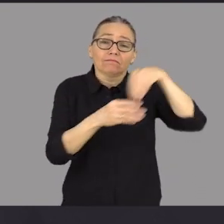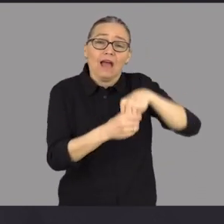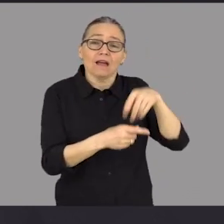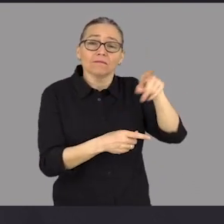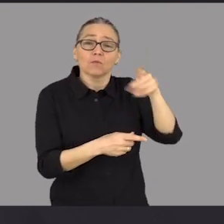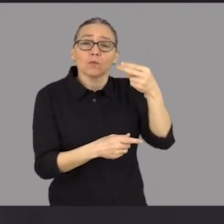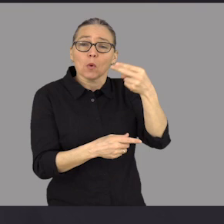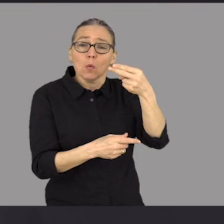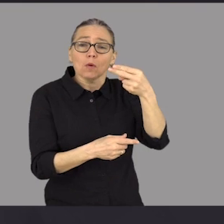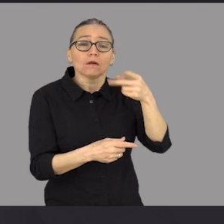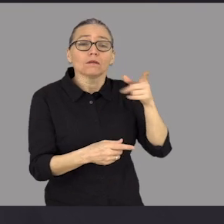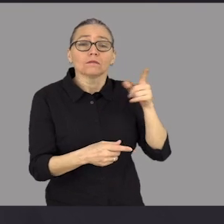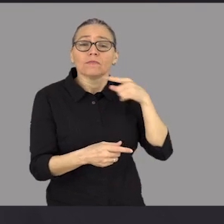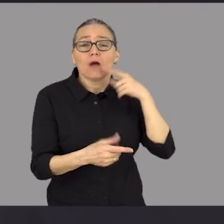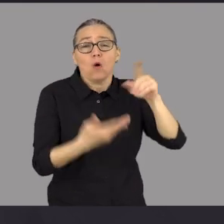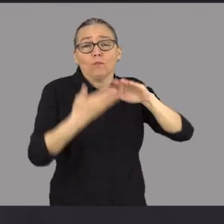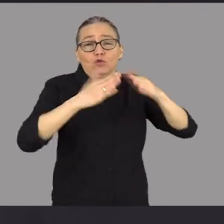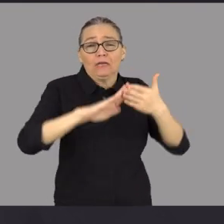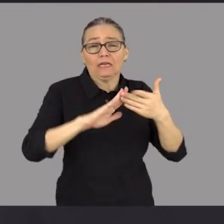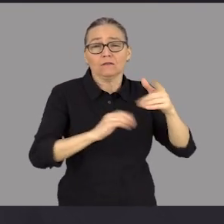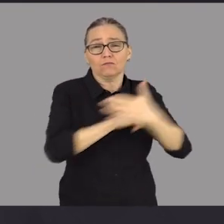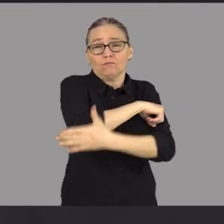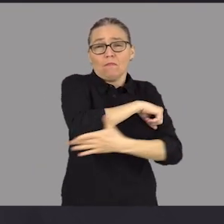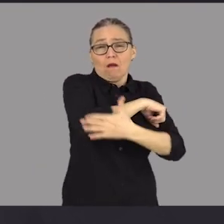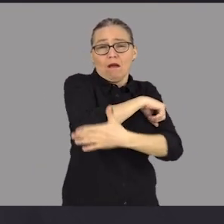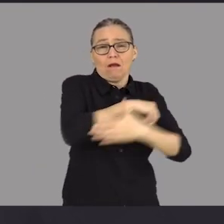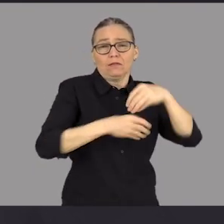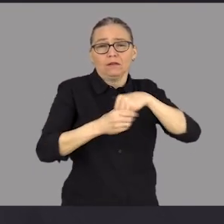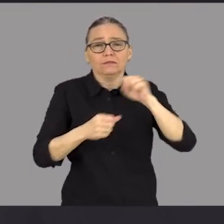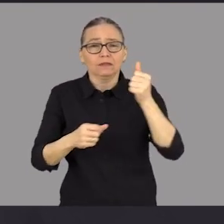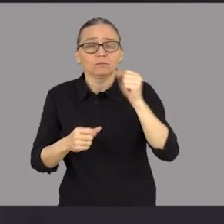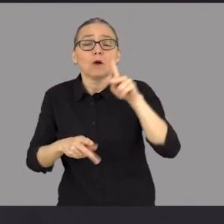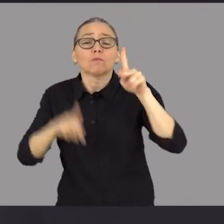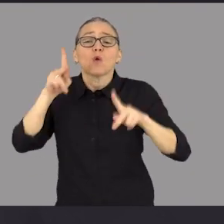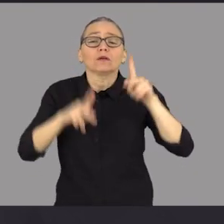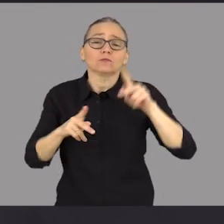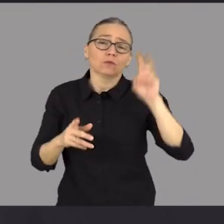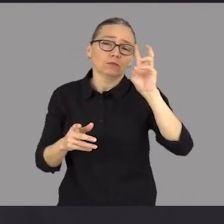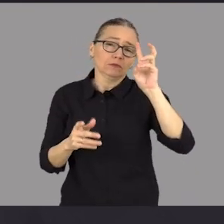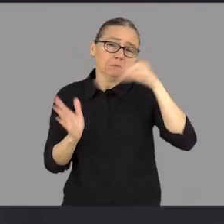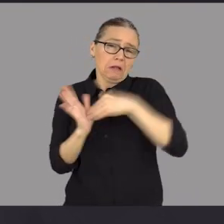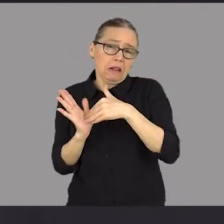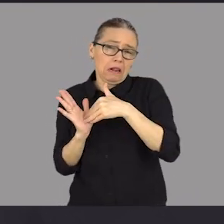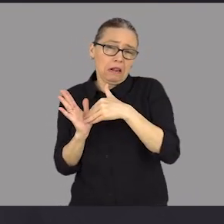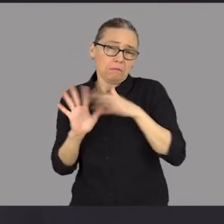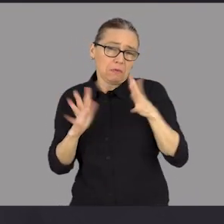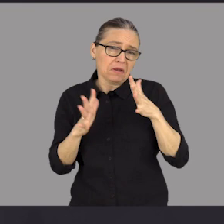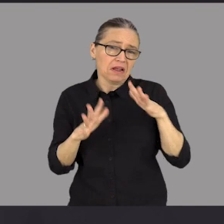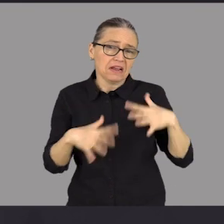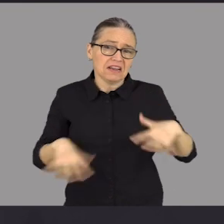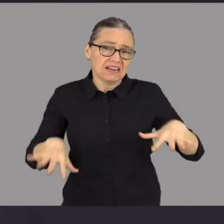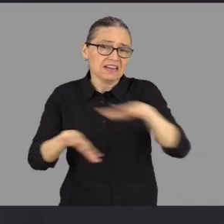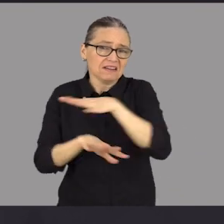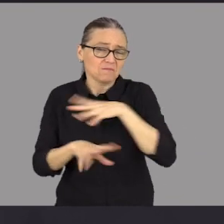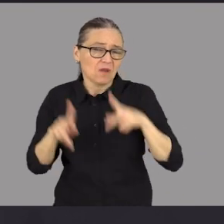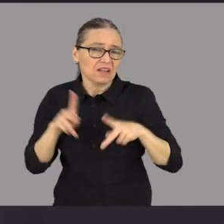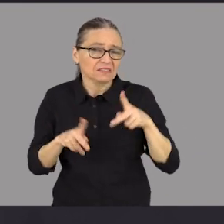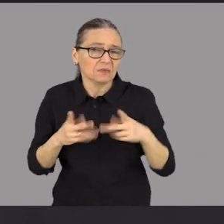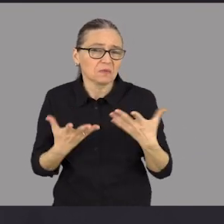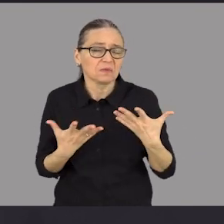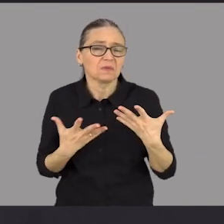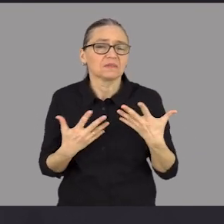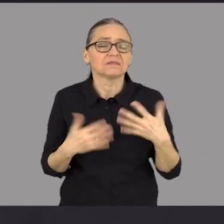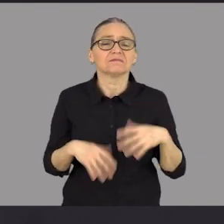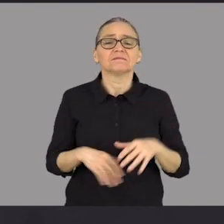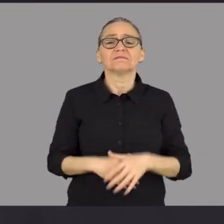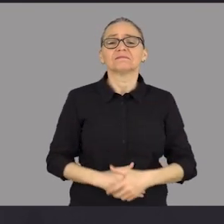Tanya. Our Sobeys store is located in Humboldt. It's a rural community in central Saskatchewan. It's about 6,000 people, and we have